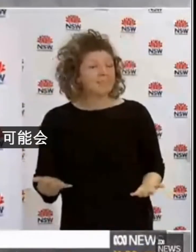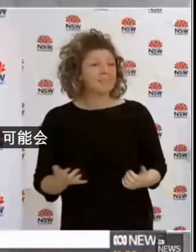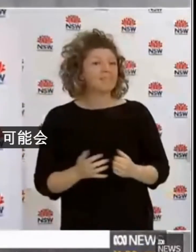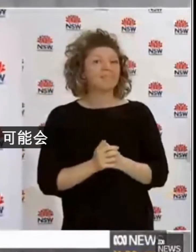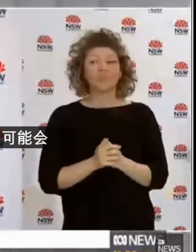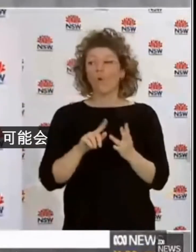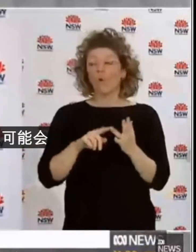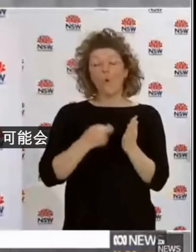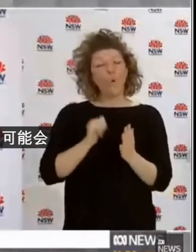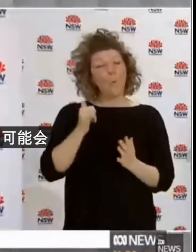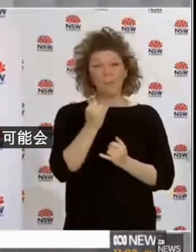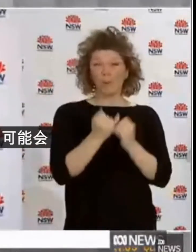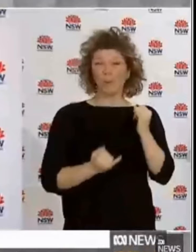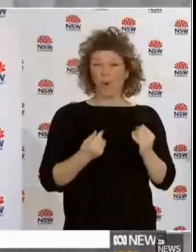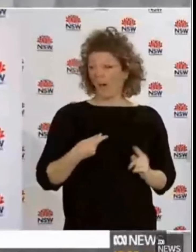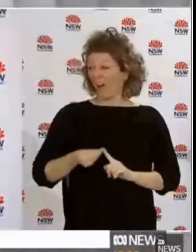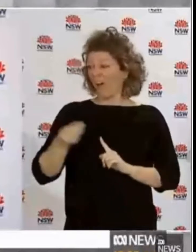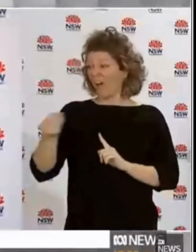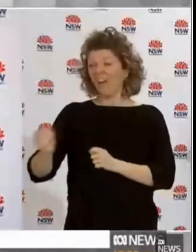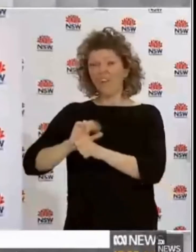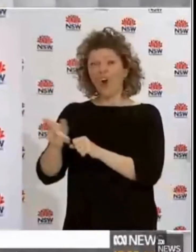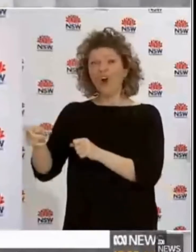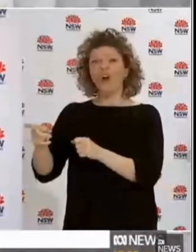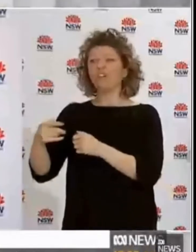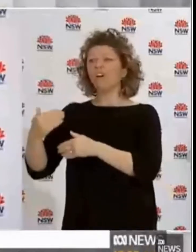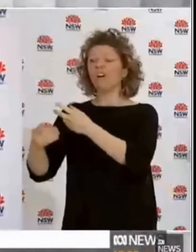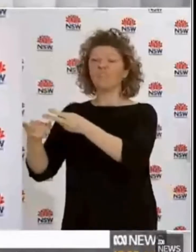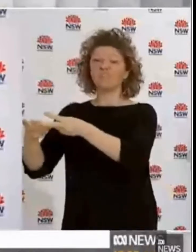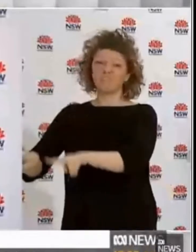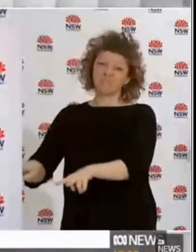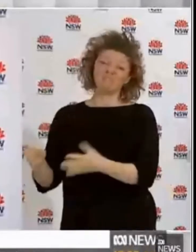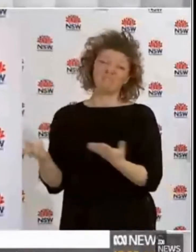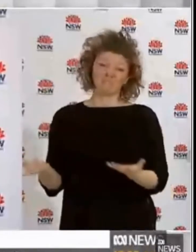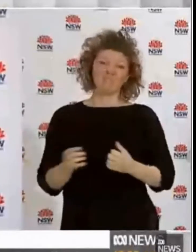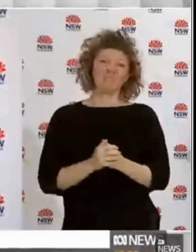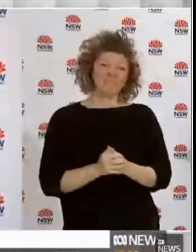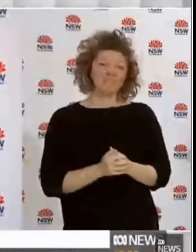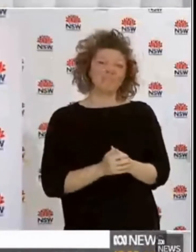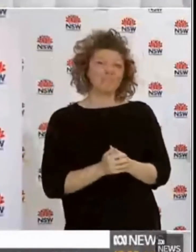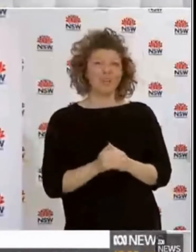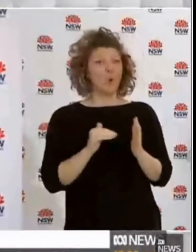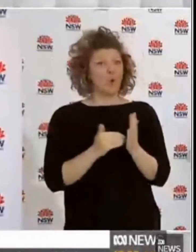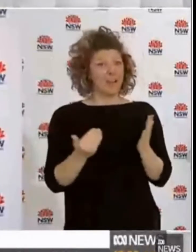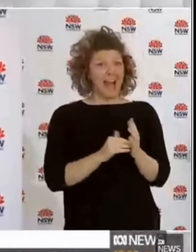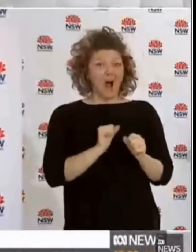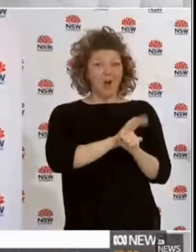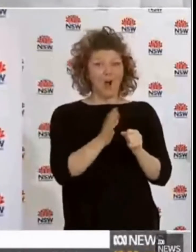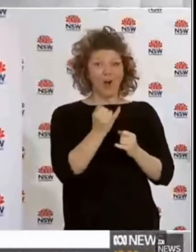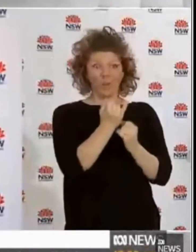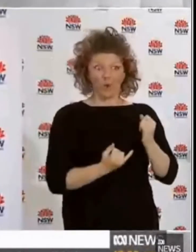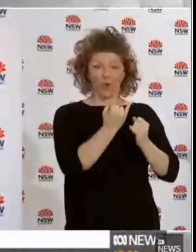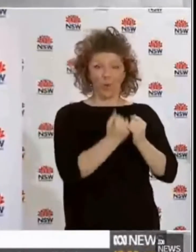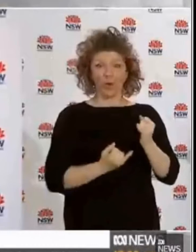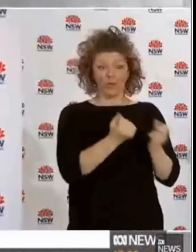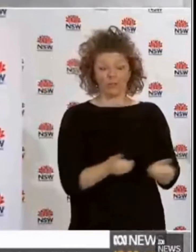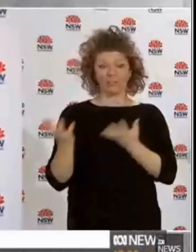pass away. The continuing numbers are impacting on our hospital system. I want to emphasise that,